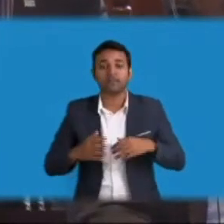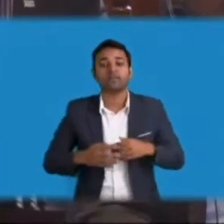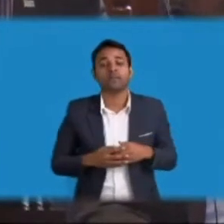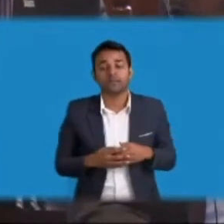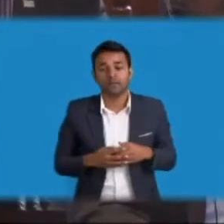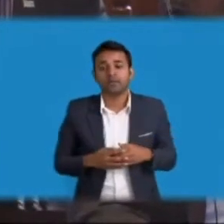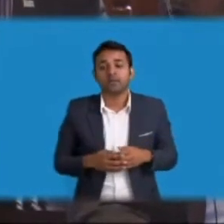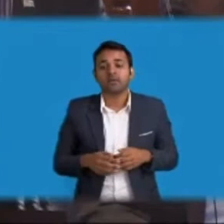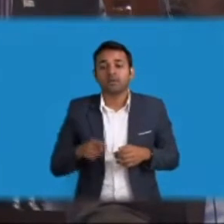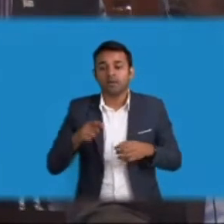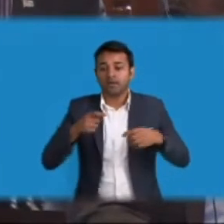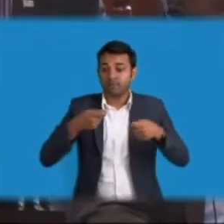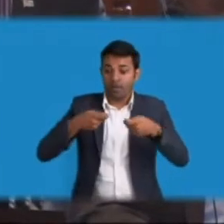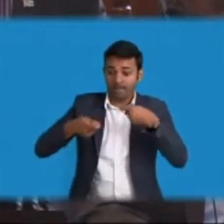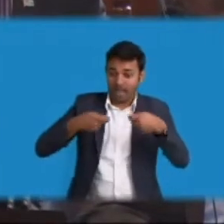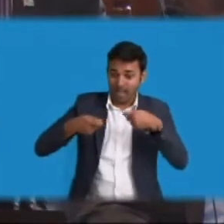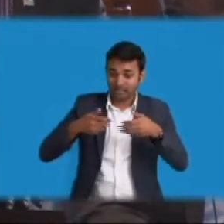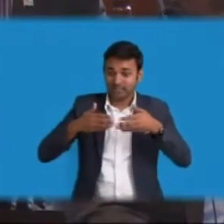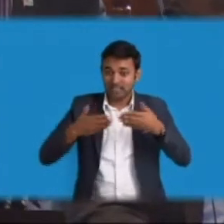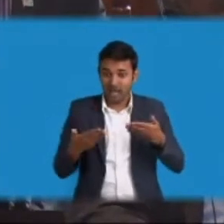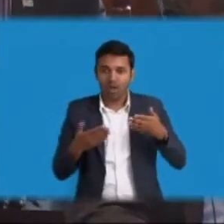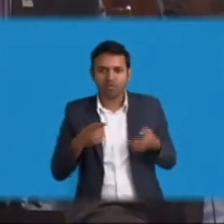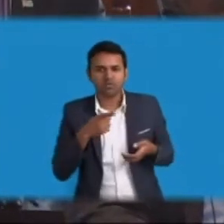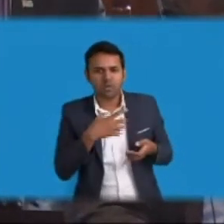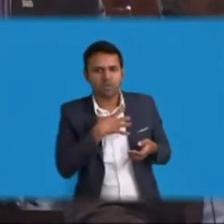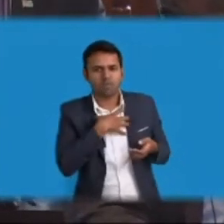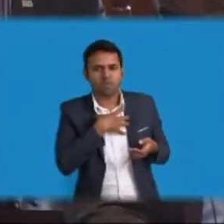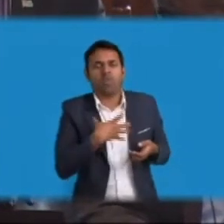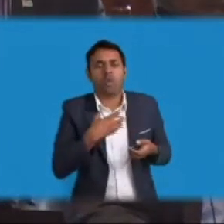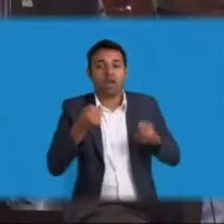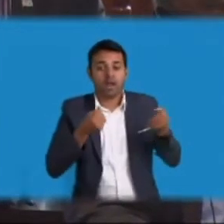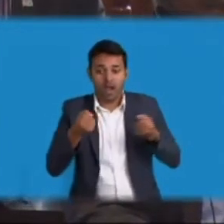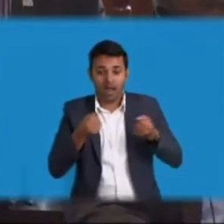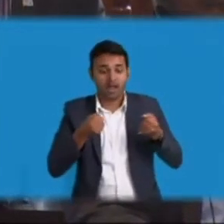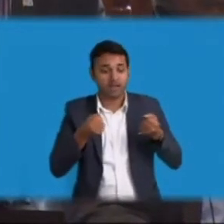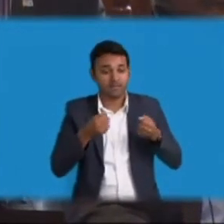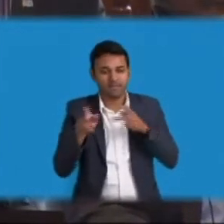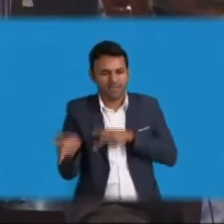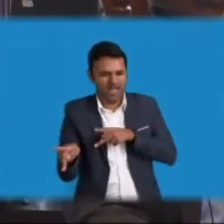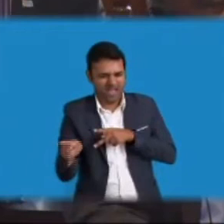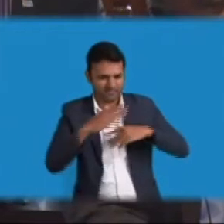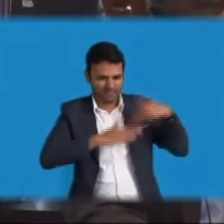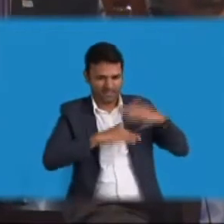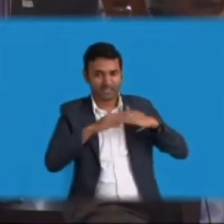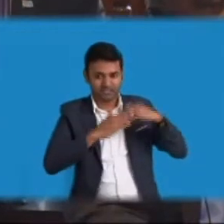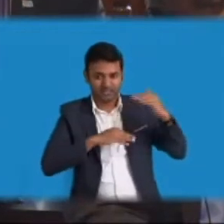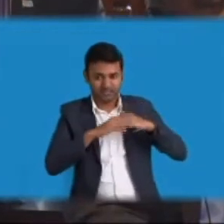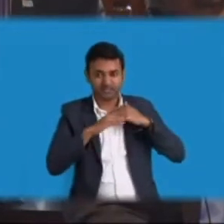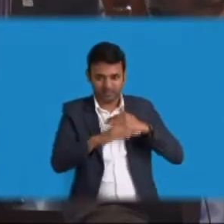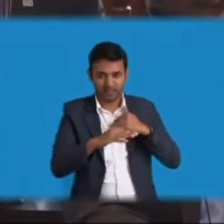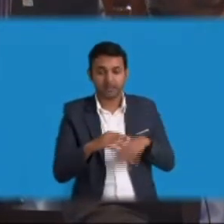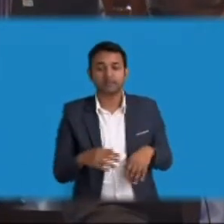facilities with more car parks. At the existing market, Madam Speaker, work on a temporary fish market and a grog shed